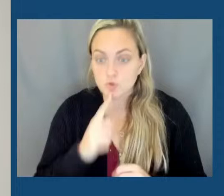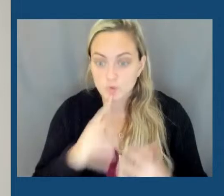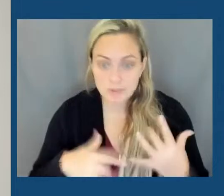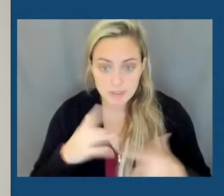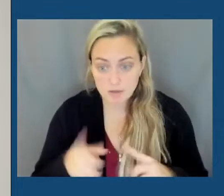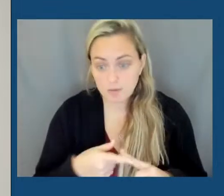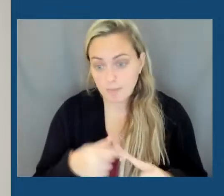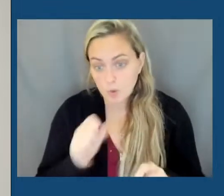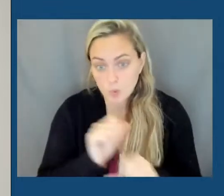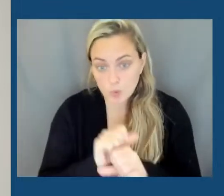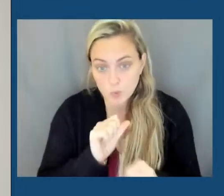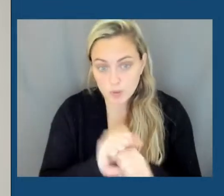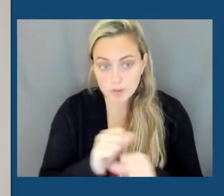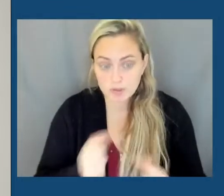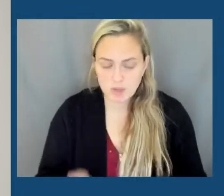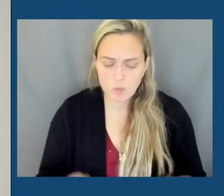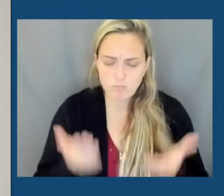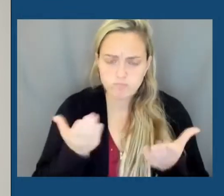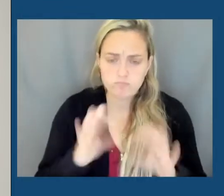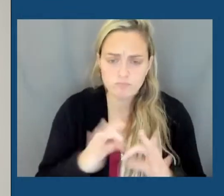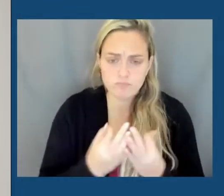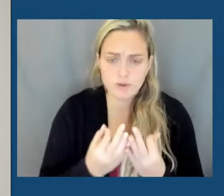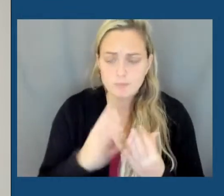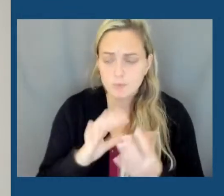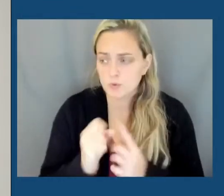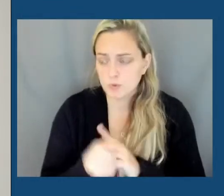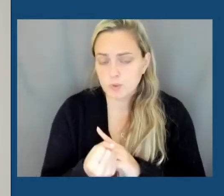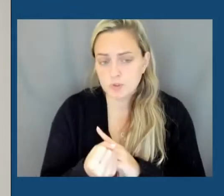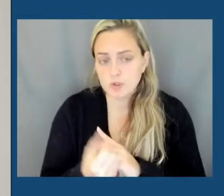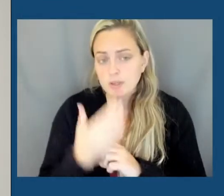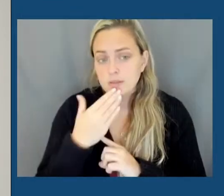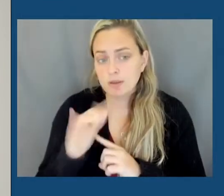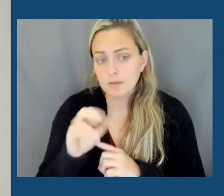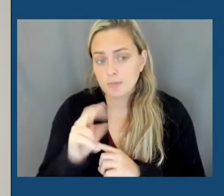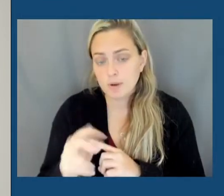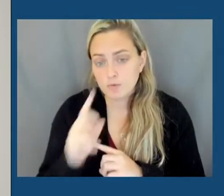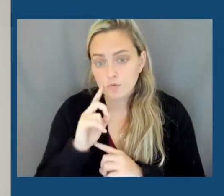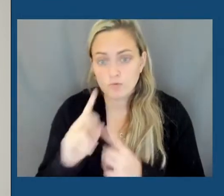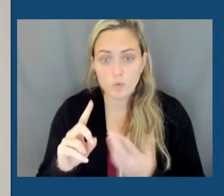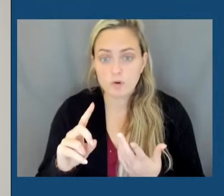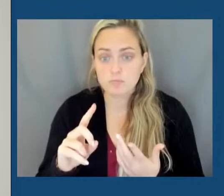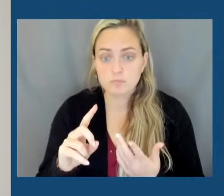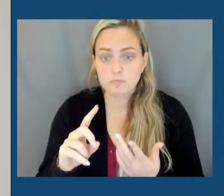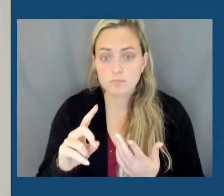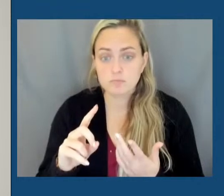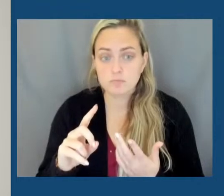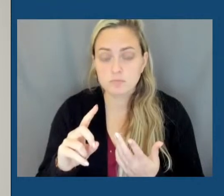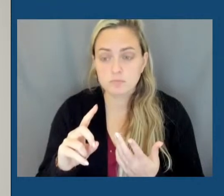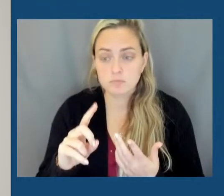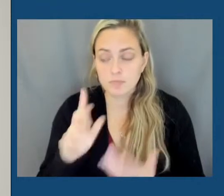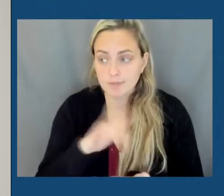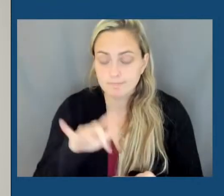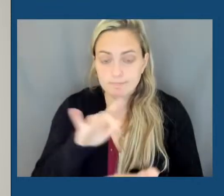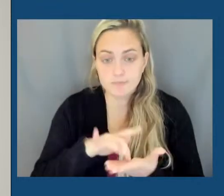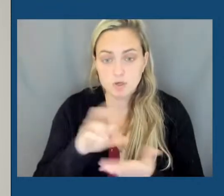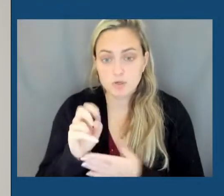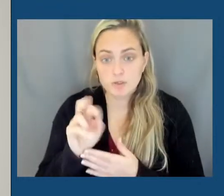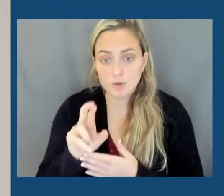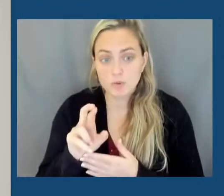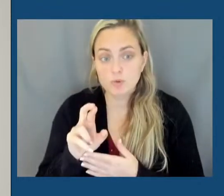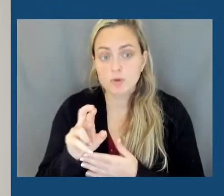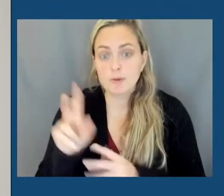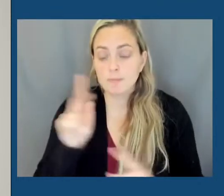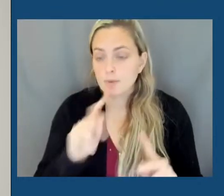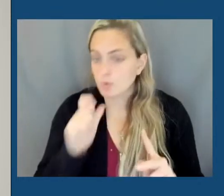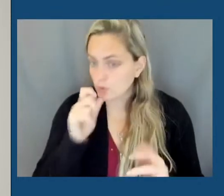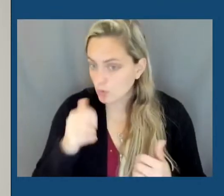careers that'll lift their families out of their circumstances. And I thank Micron for going to the heart of the city of Syracuse, where people do not